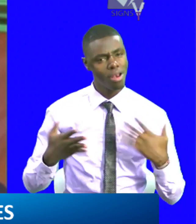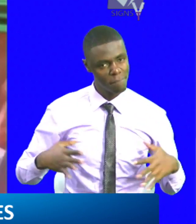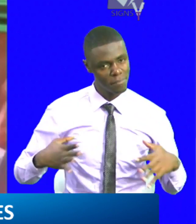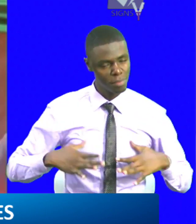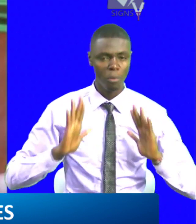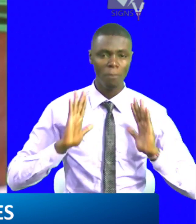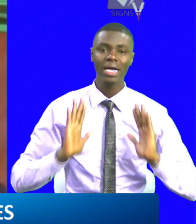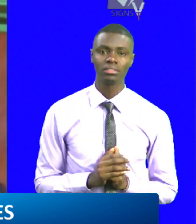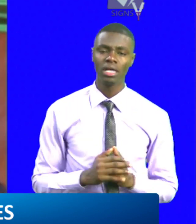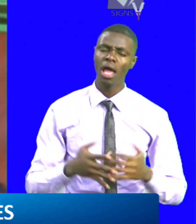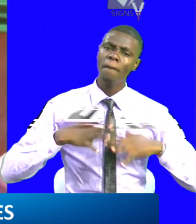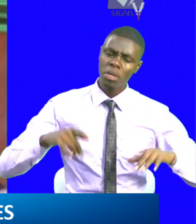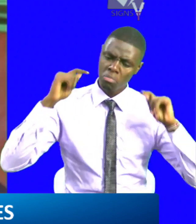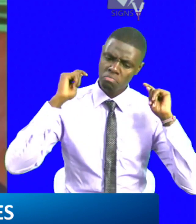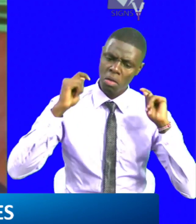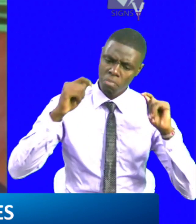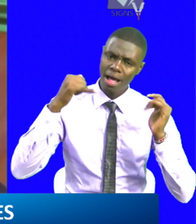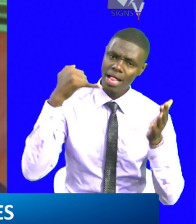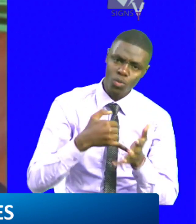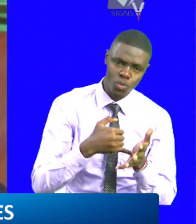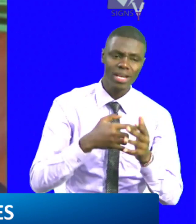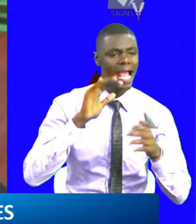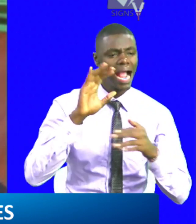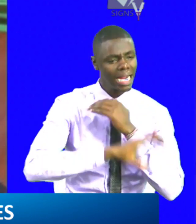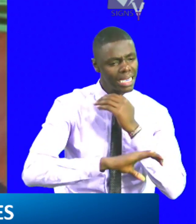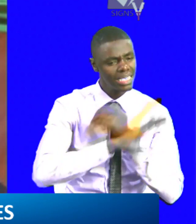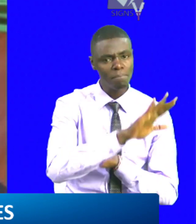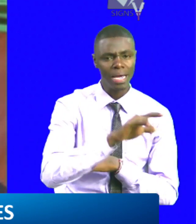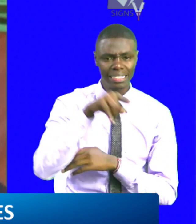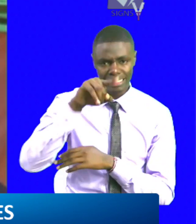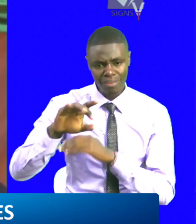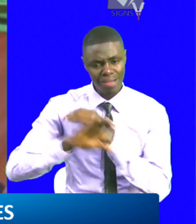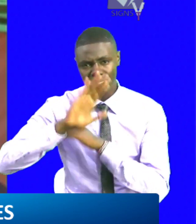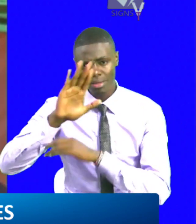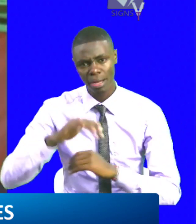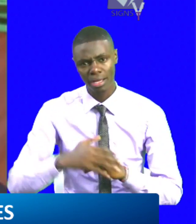wamesema story nyingi kule. Sijui vile watafanya Jumatano.